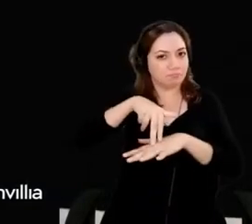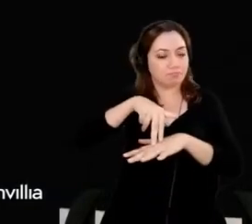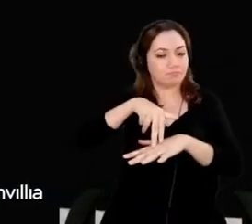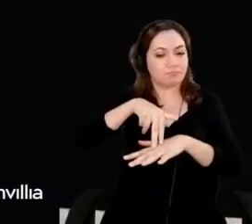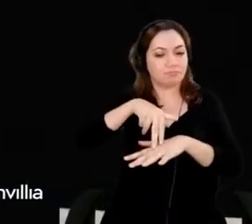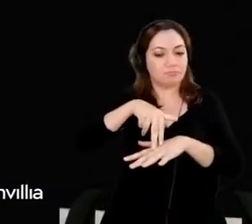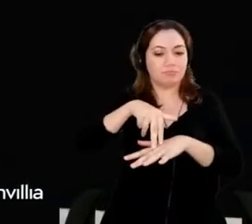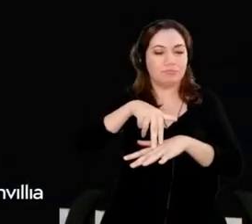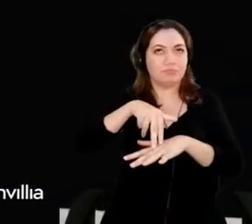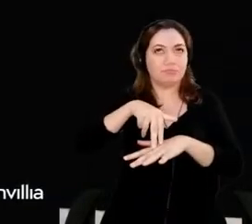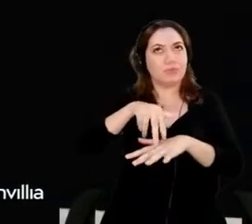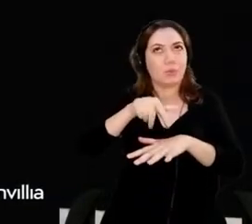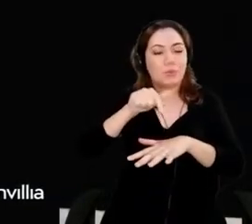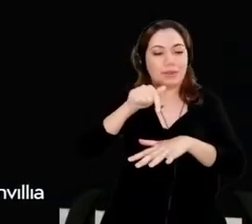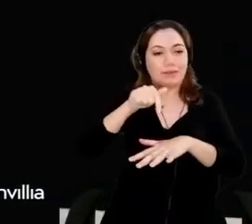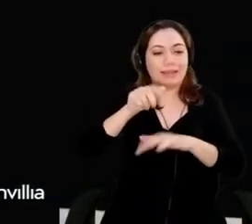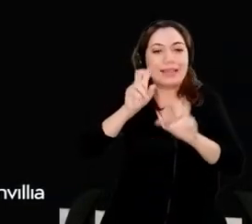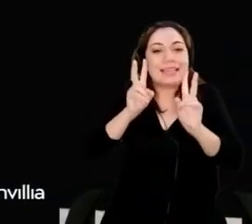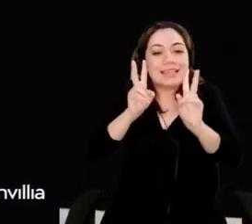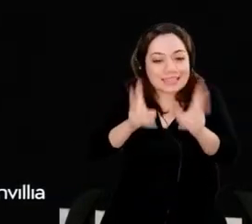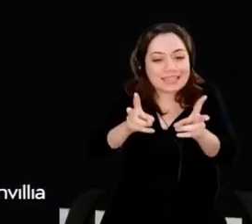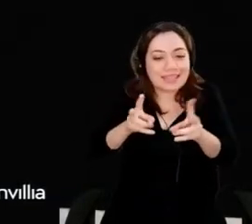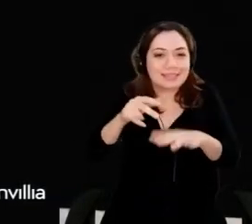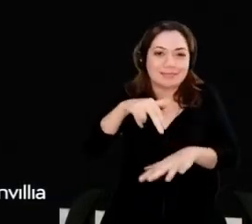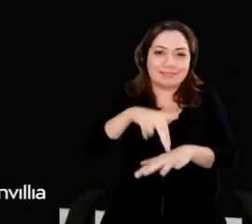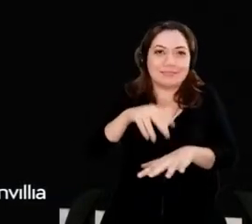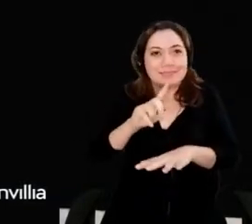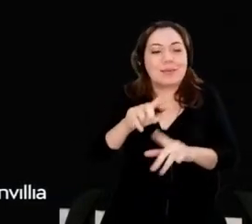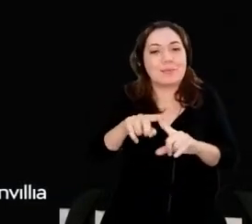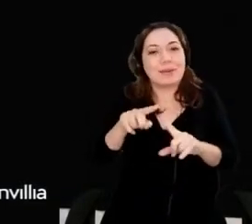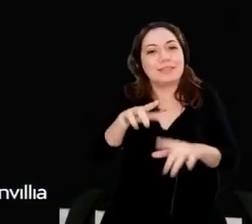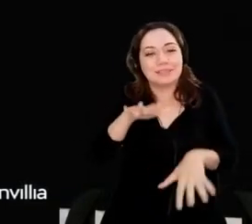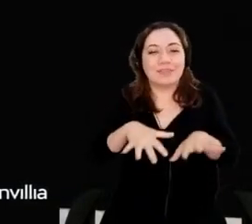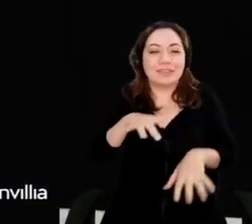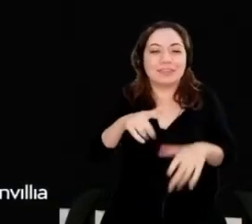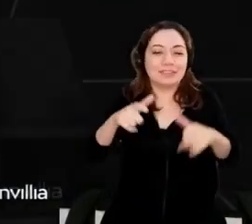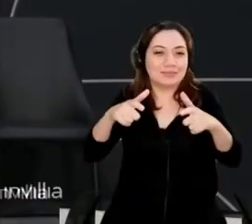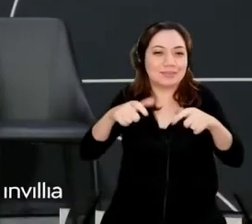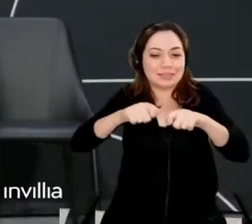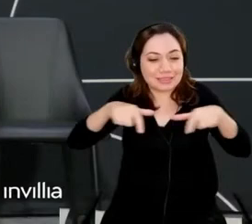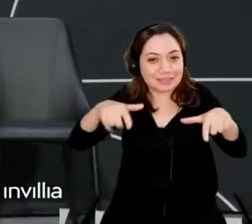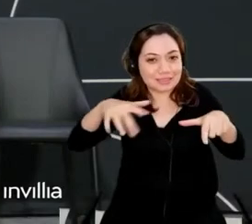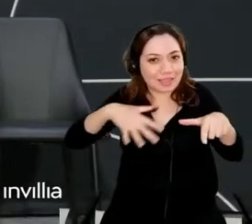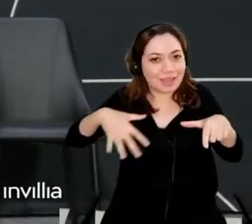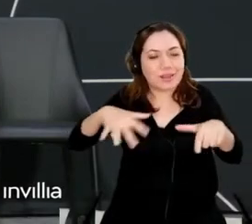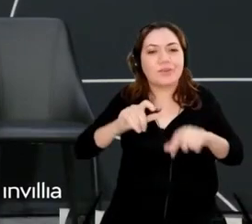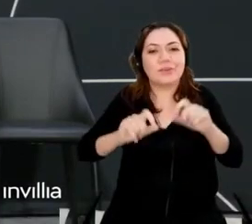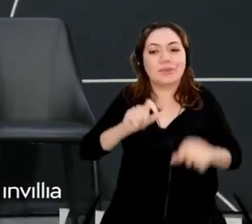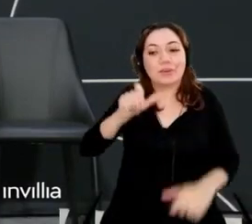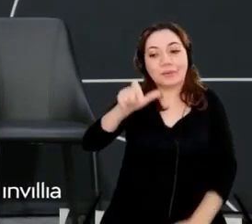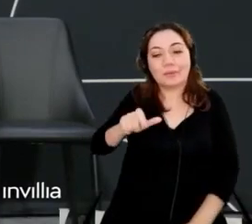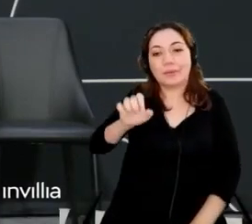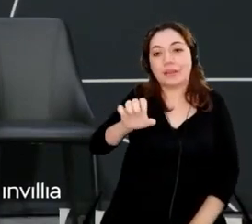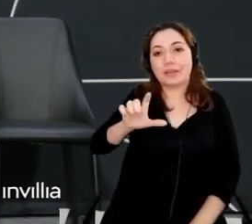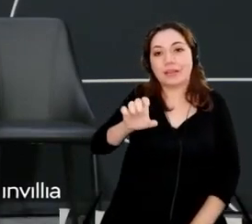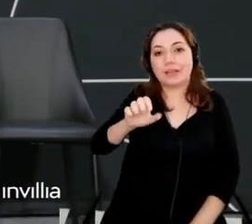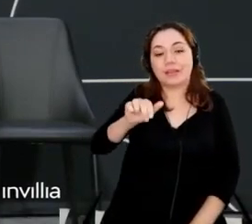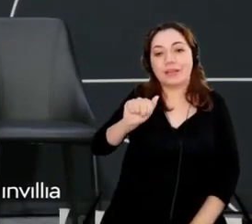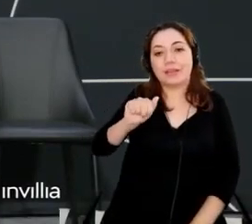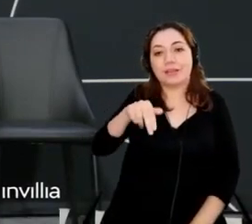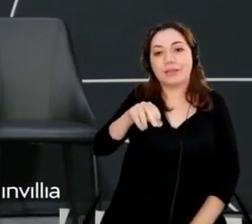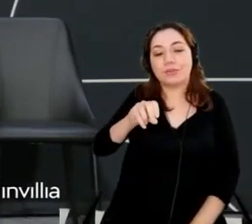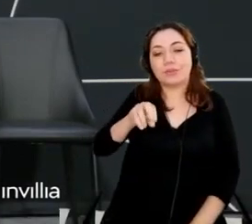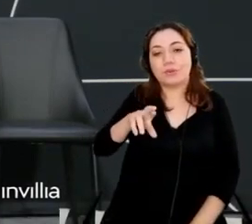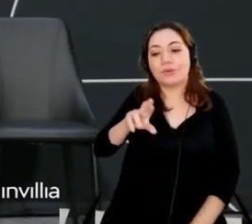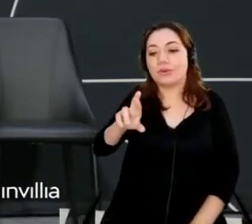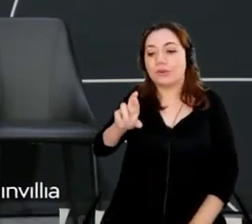not this stage, but this room, we had Eleanor Roosevelt. We had President Obama. Did you know that